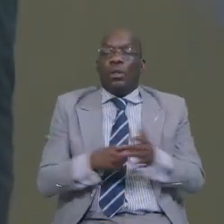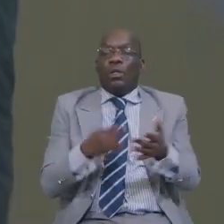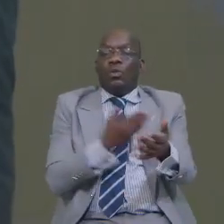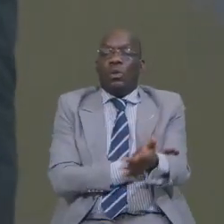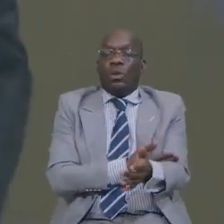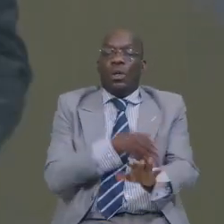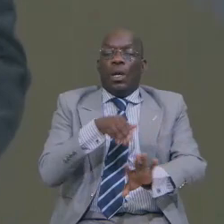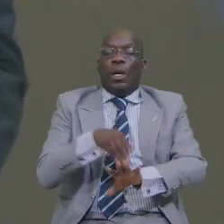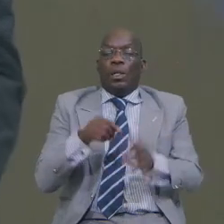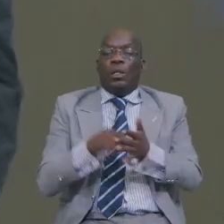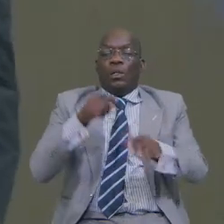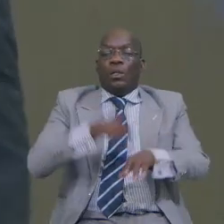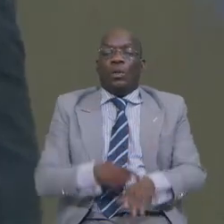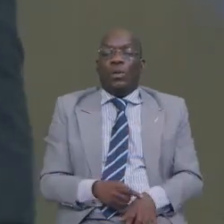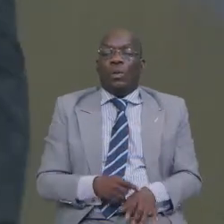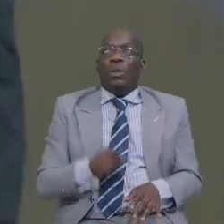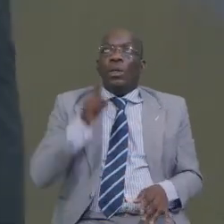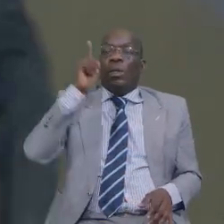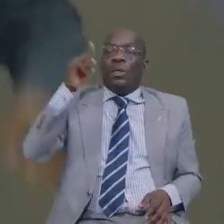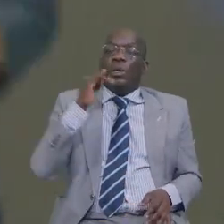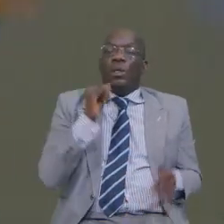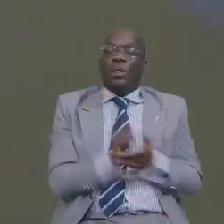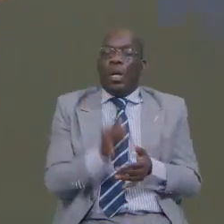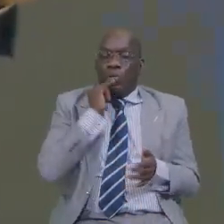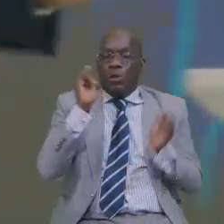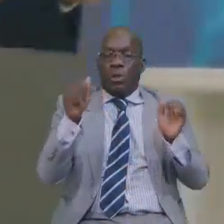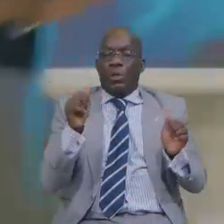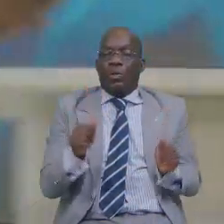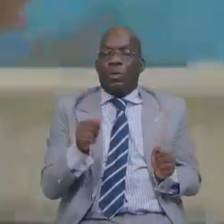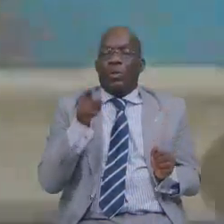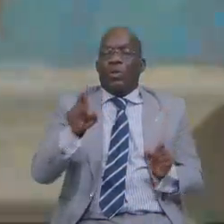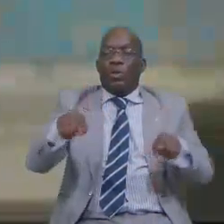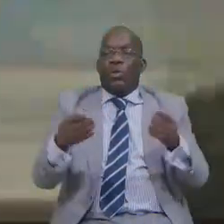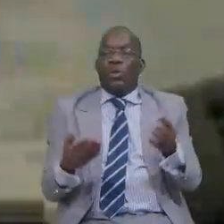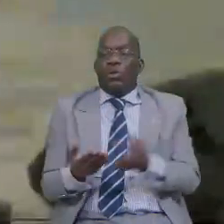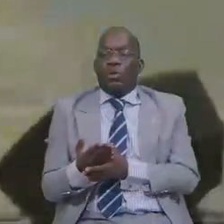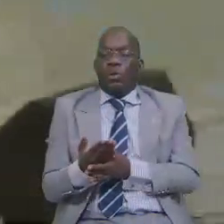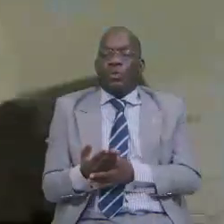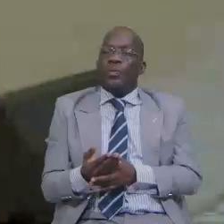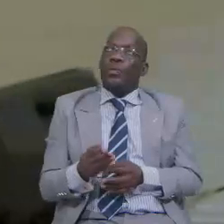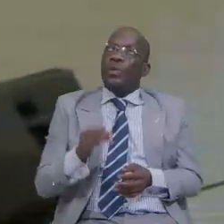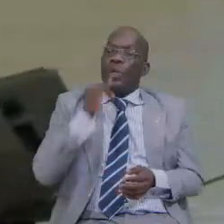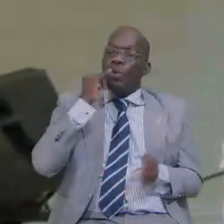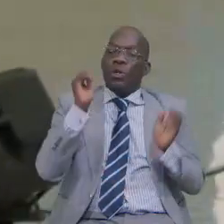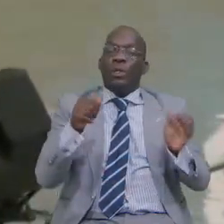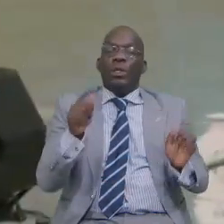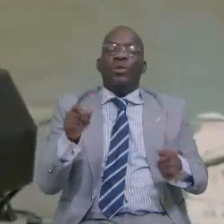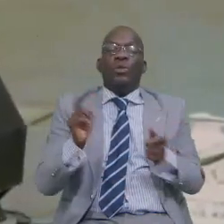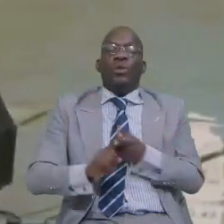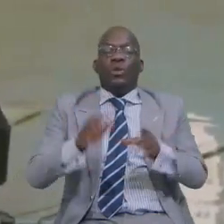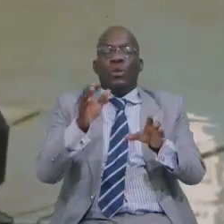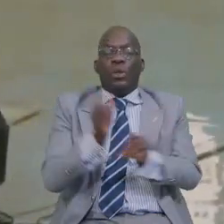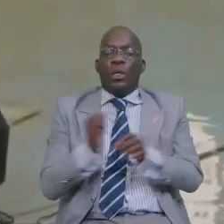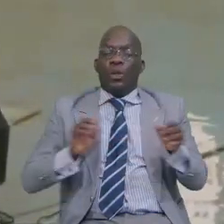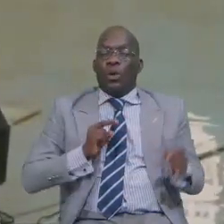reading this, he that is able, and then you go through, is able to get us through